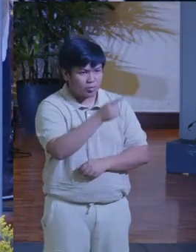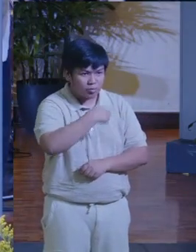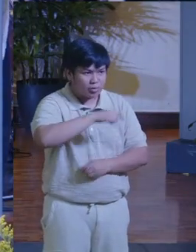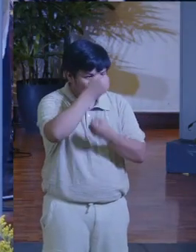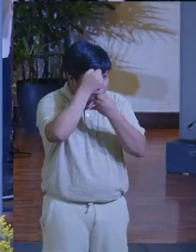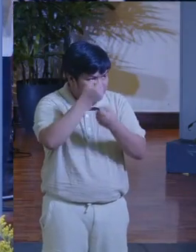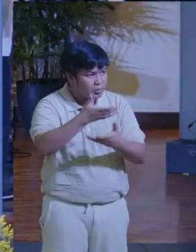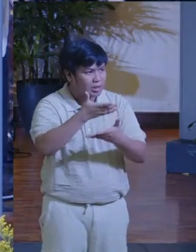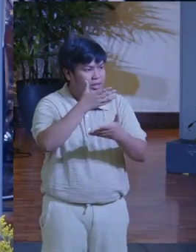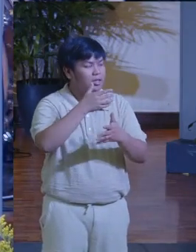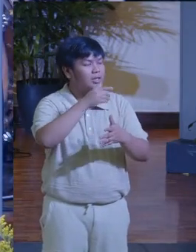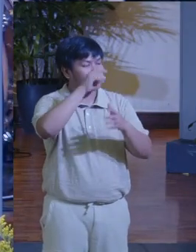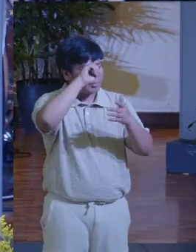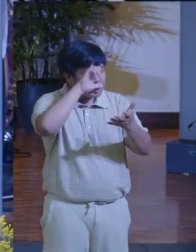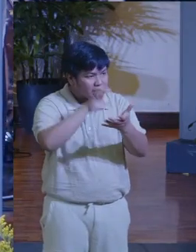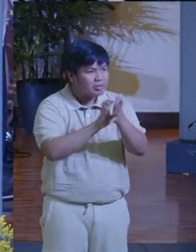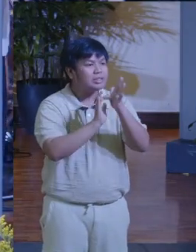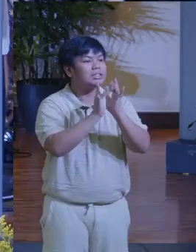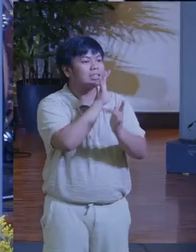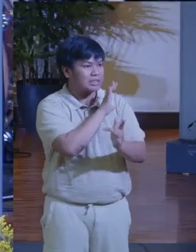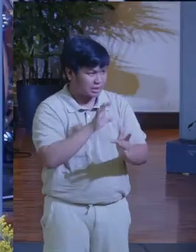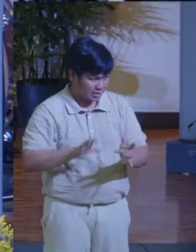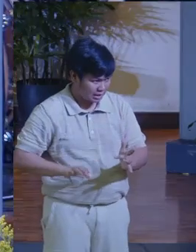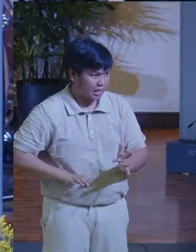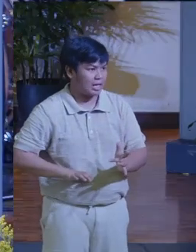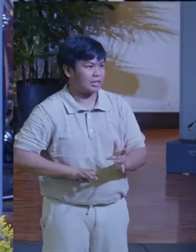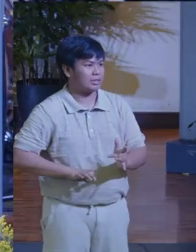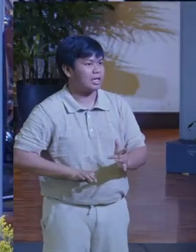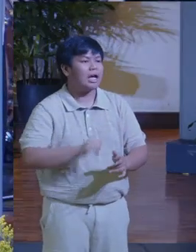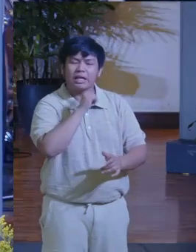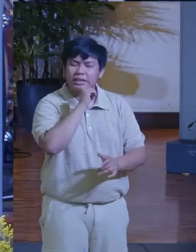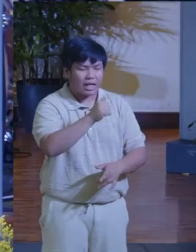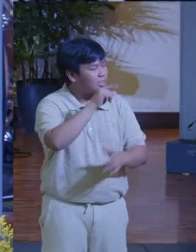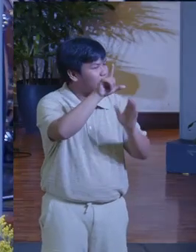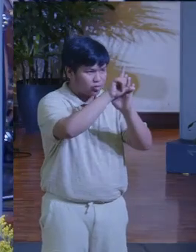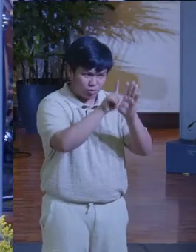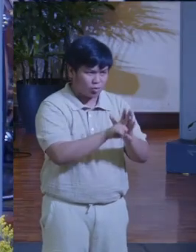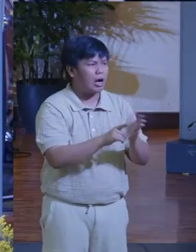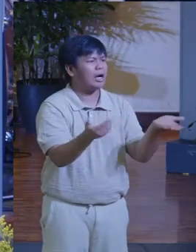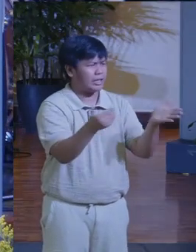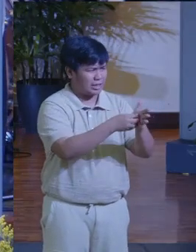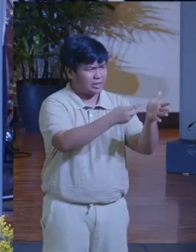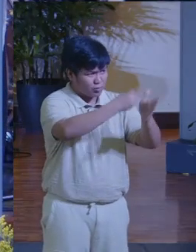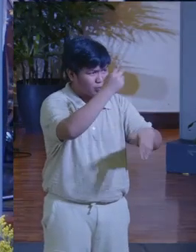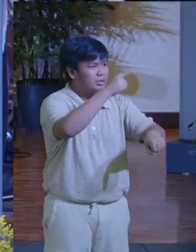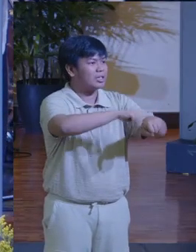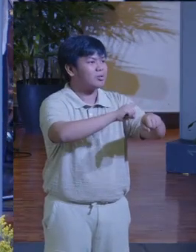Jesus in order to be justified by faith in Christ and not by works of the law.